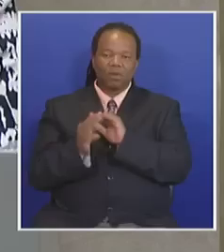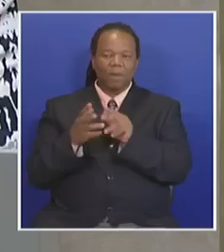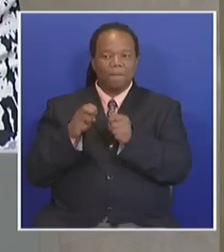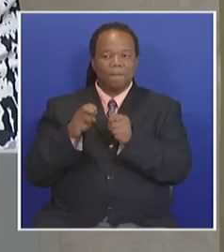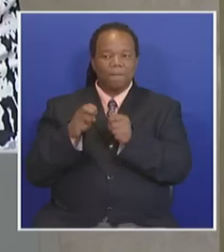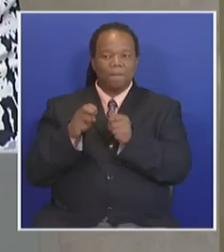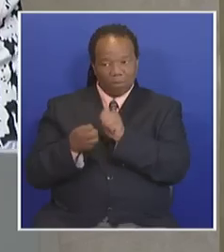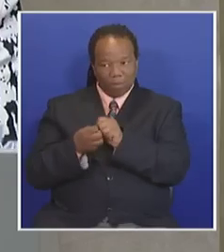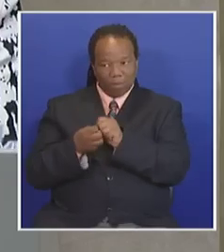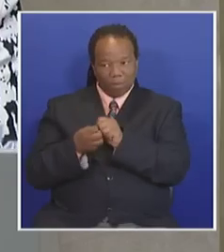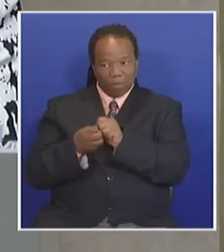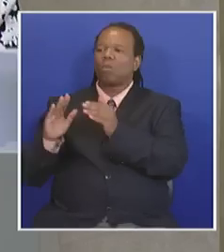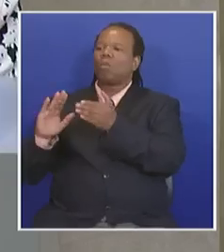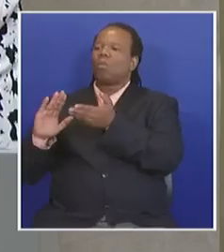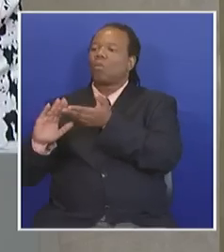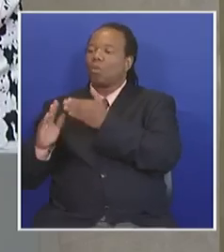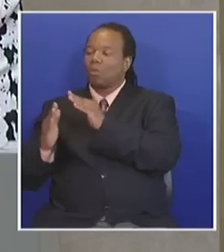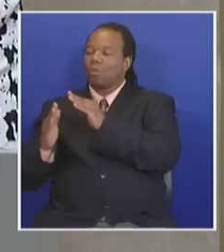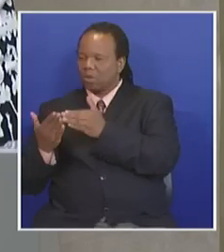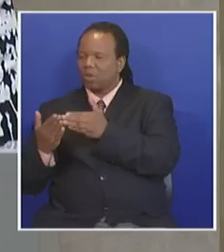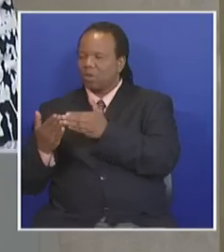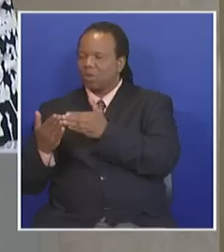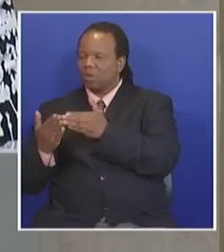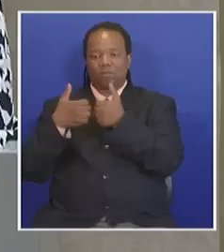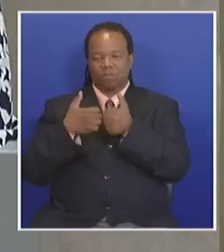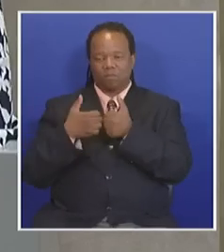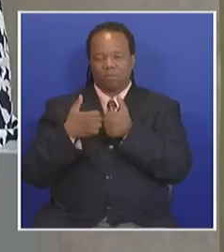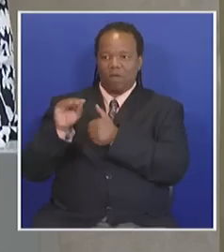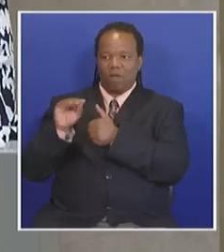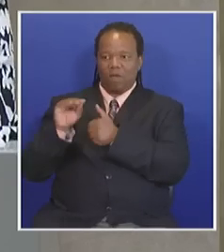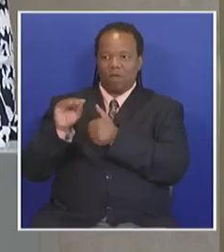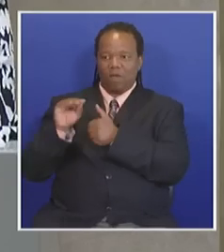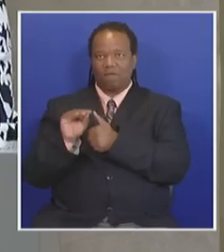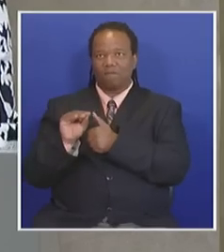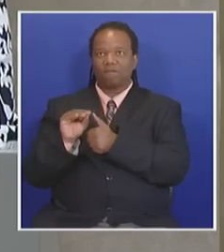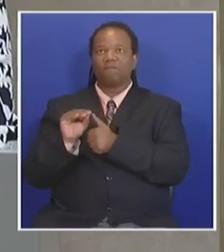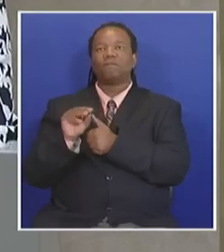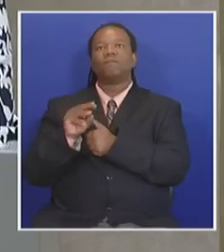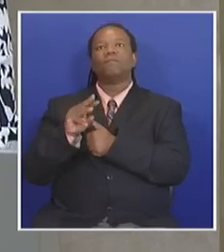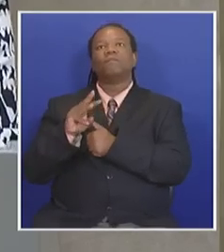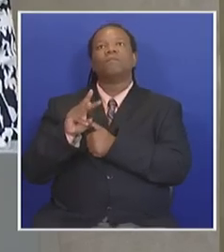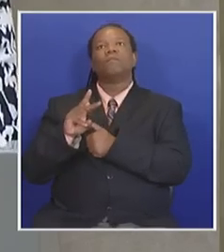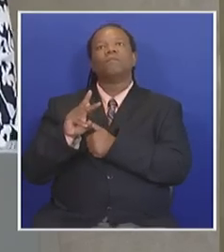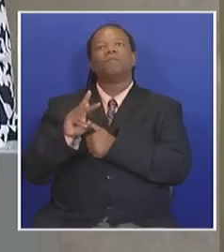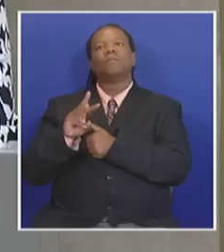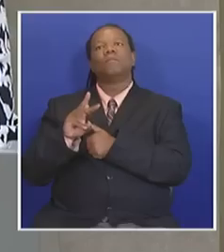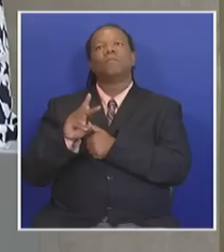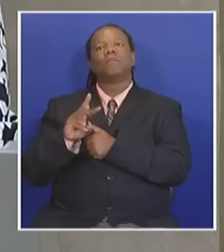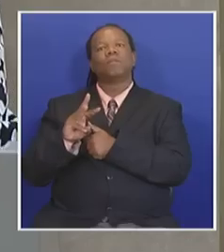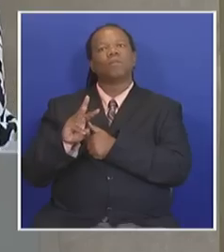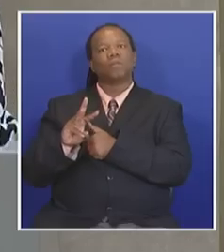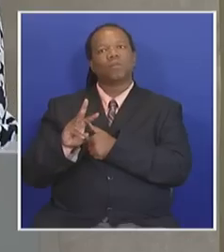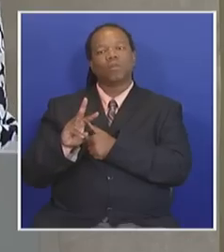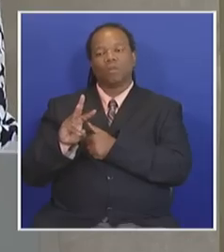in ons gemeenskappe. Honorable Chair, in the Western Cape, we embed governance and integrated